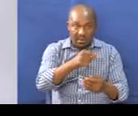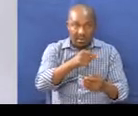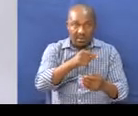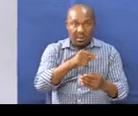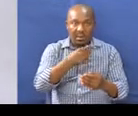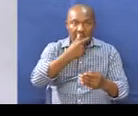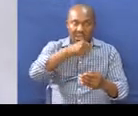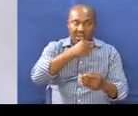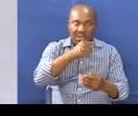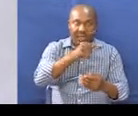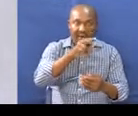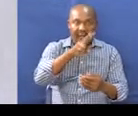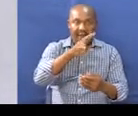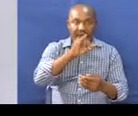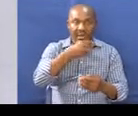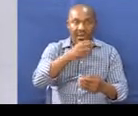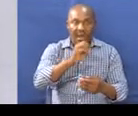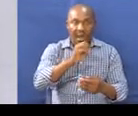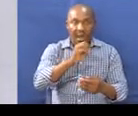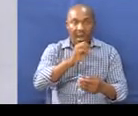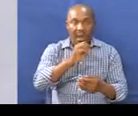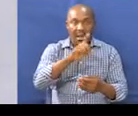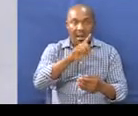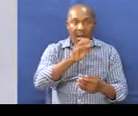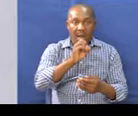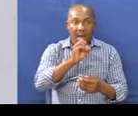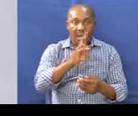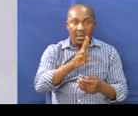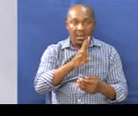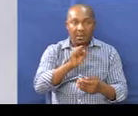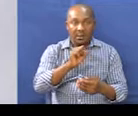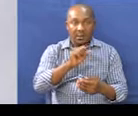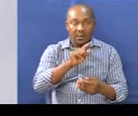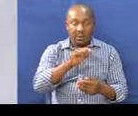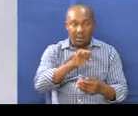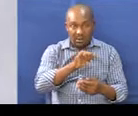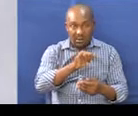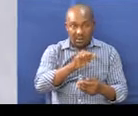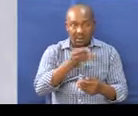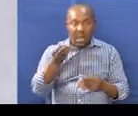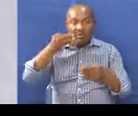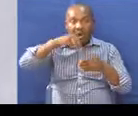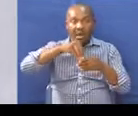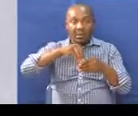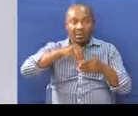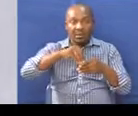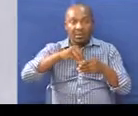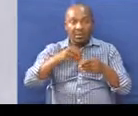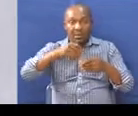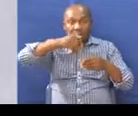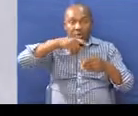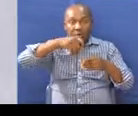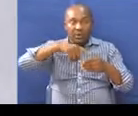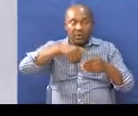vigorously after addition of the reagent to the food sample. you have to shake it vigorously